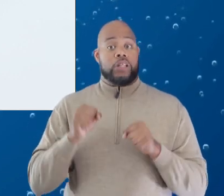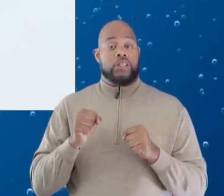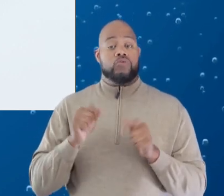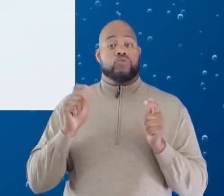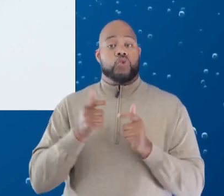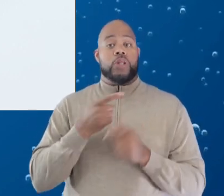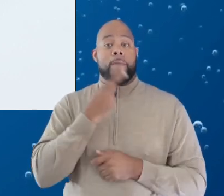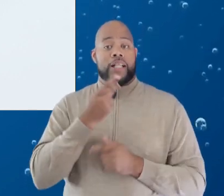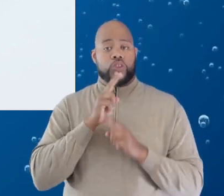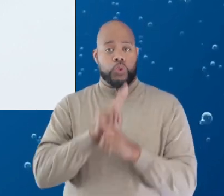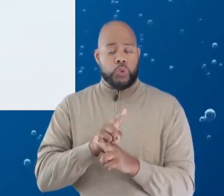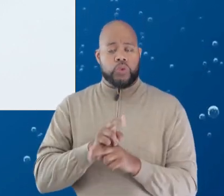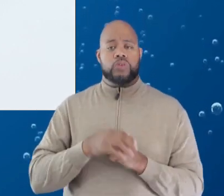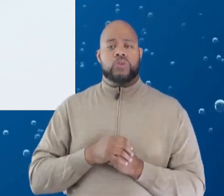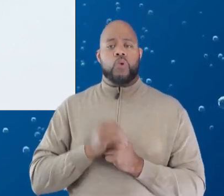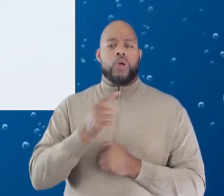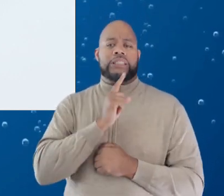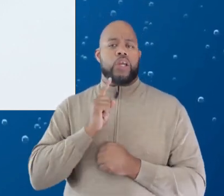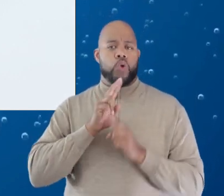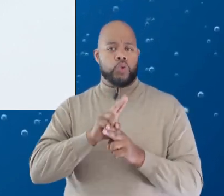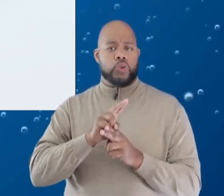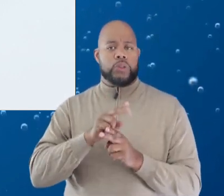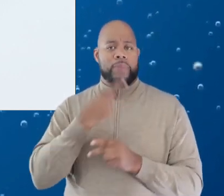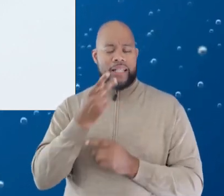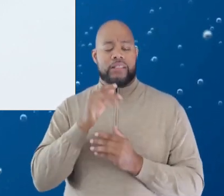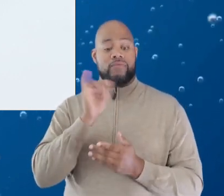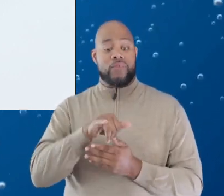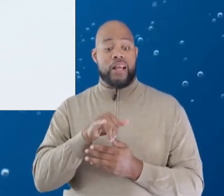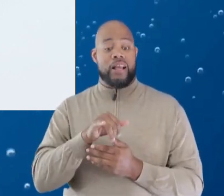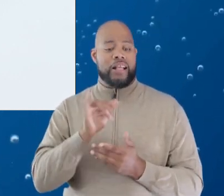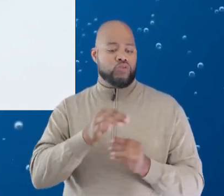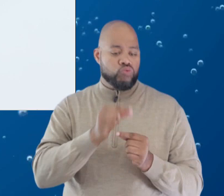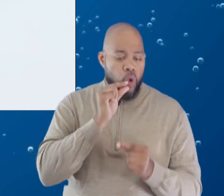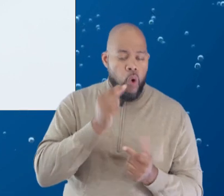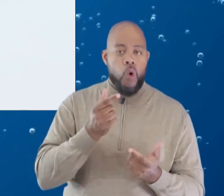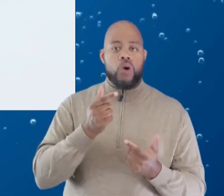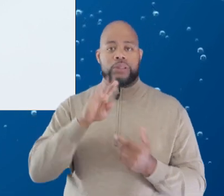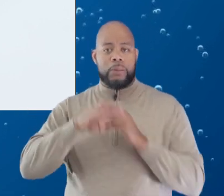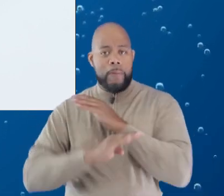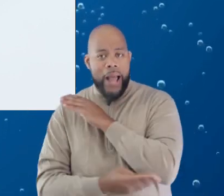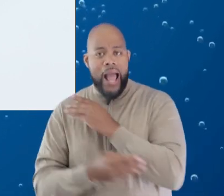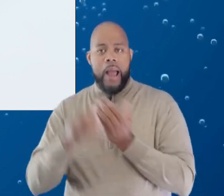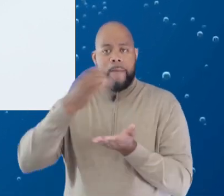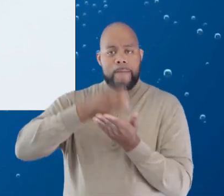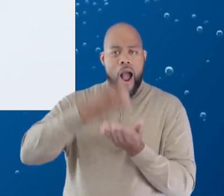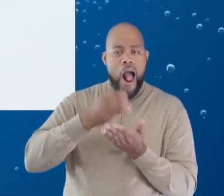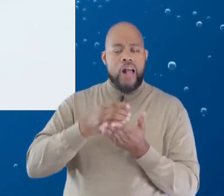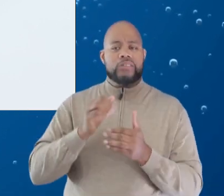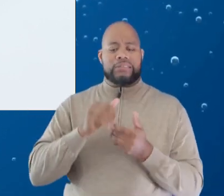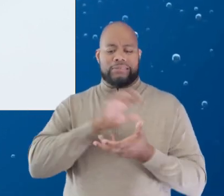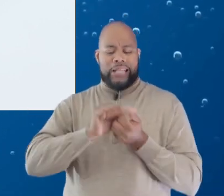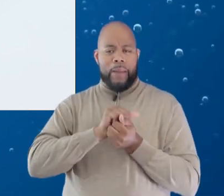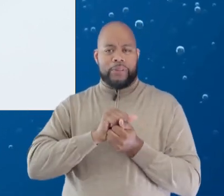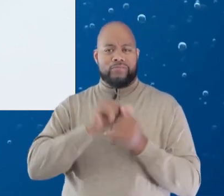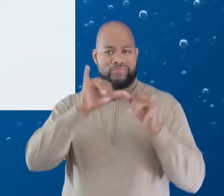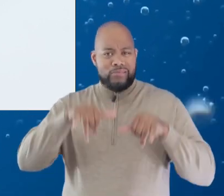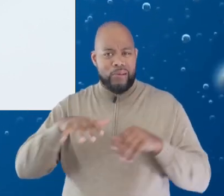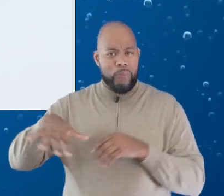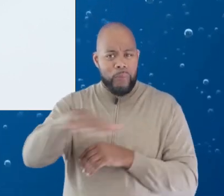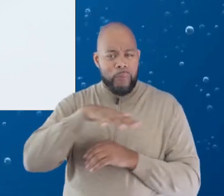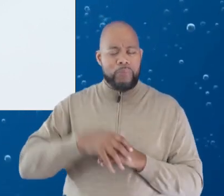is reducing plastic use or single-use plastics. Single-use plastics such as straws, bags, and bottles damage marine